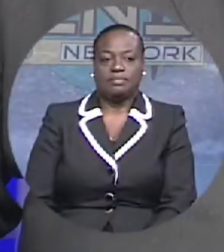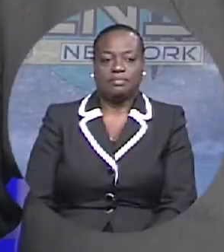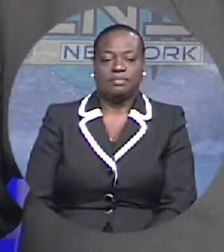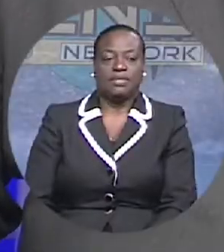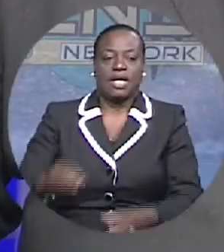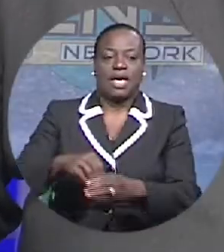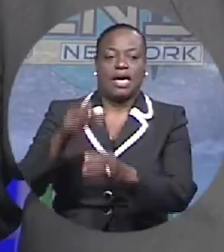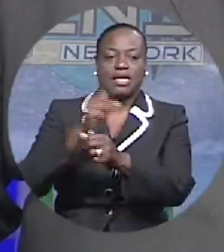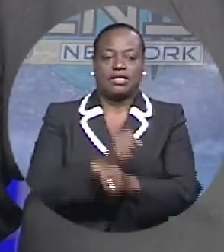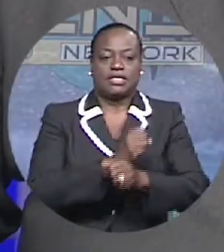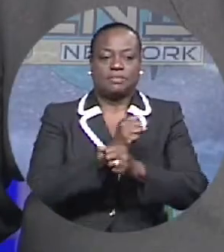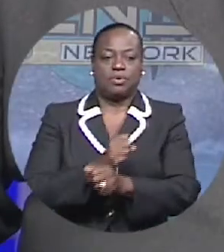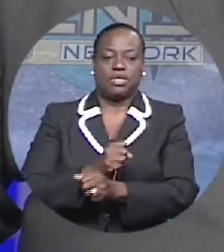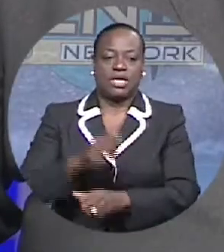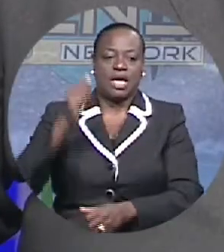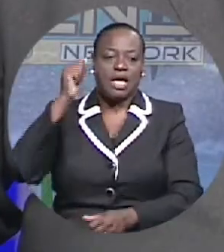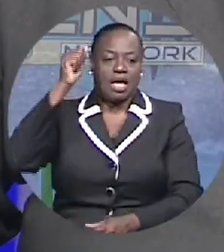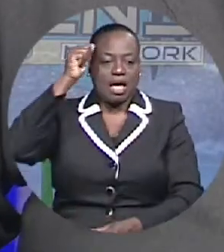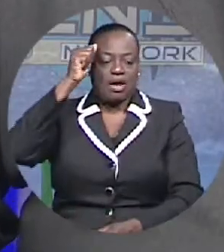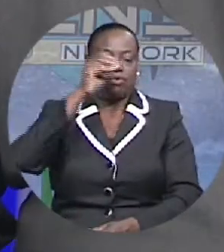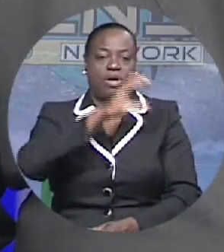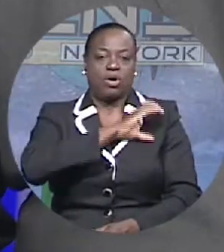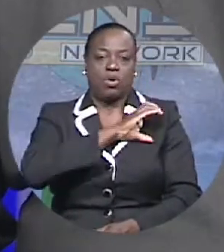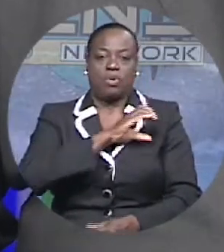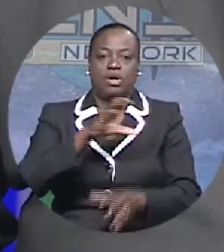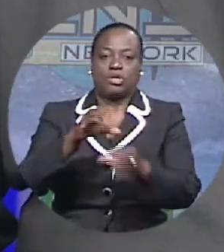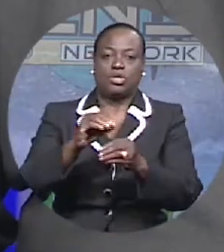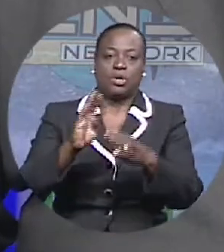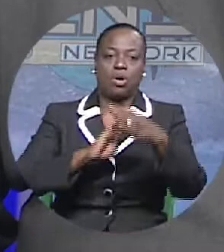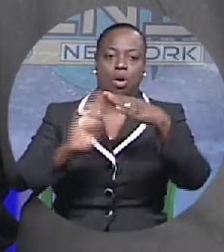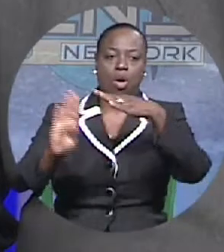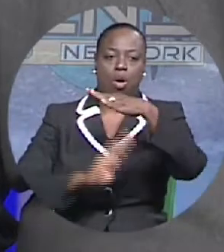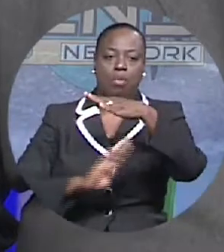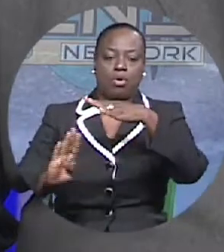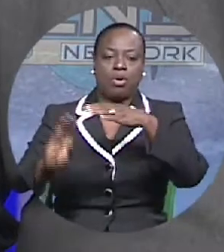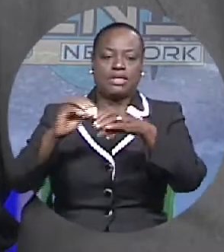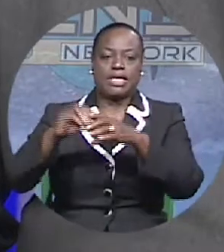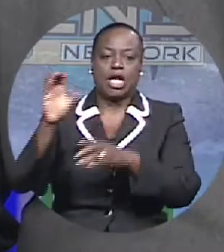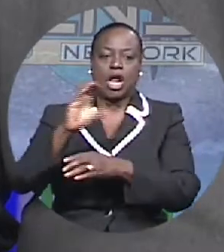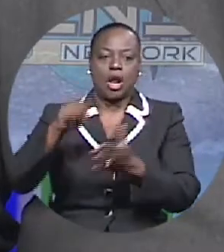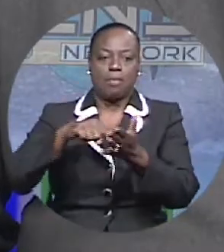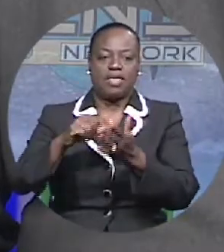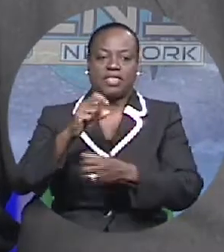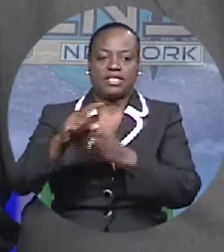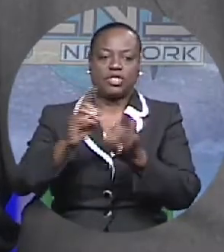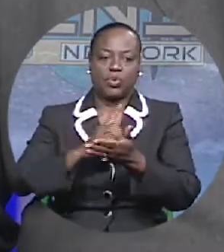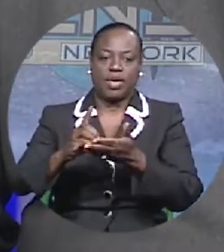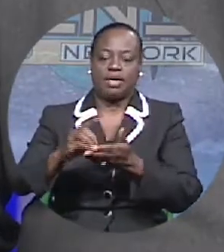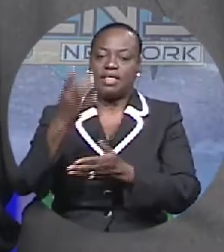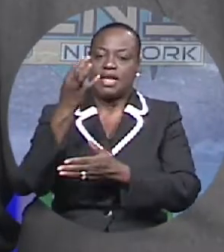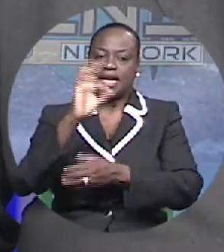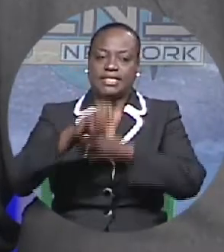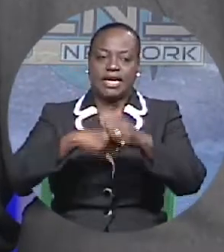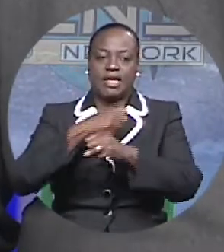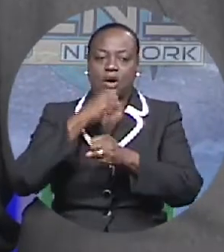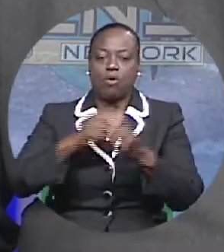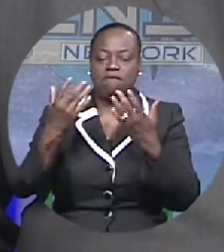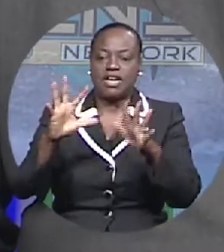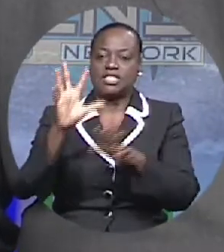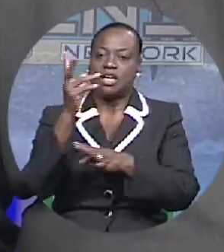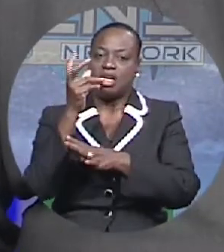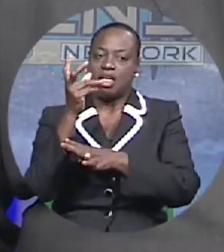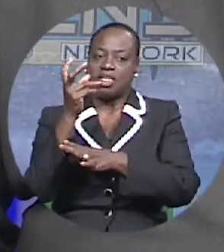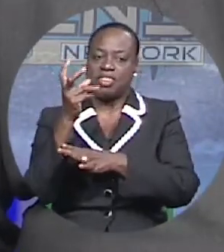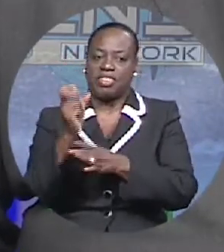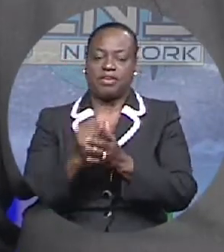In sports, Andre Colbrook took bronze at the Junior Pan Am in Medellin, Colombia this weekend. The 19-year-old finished third in 1 minute